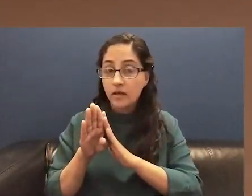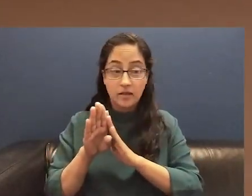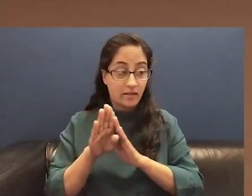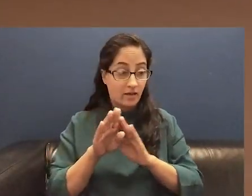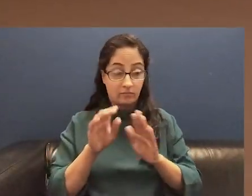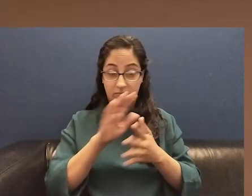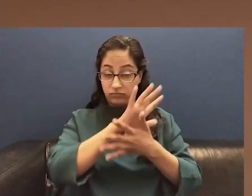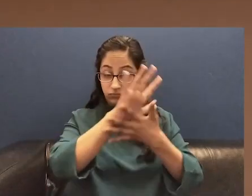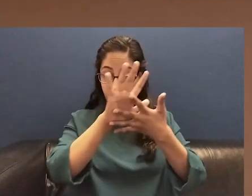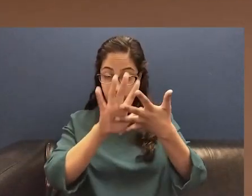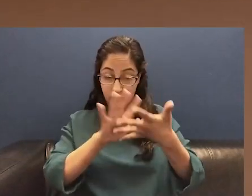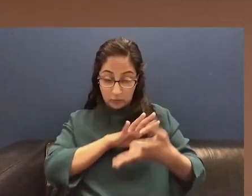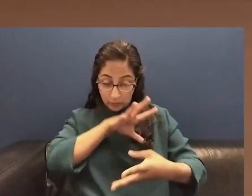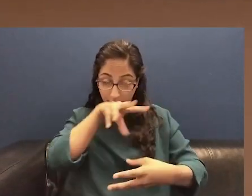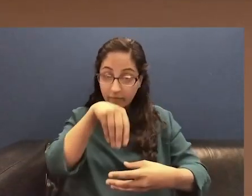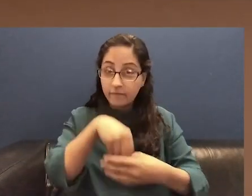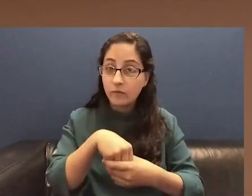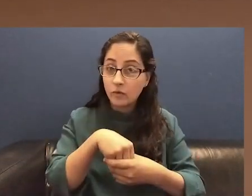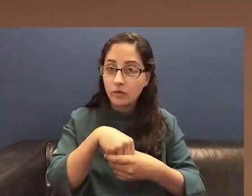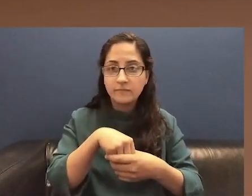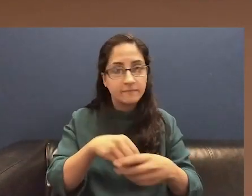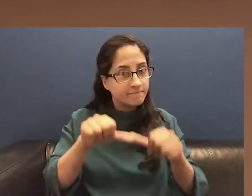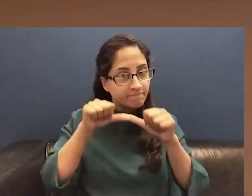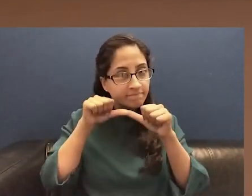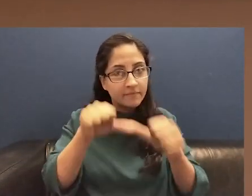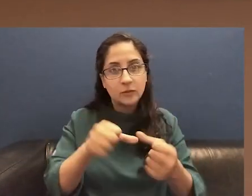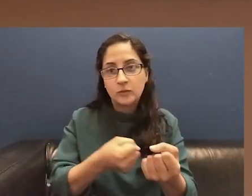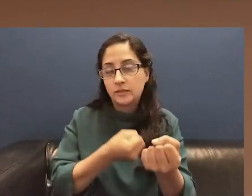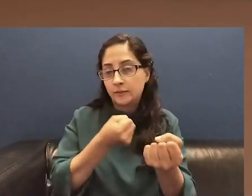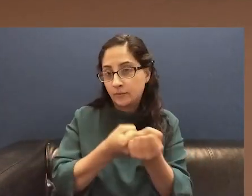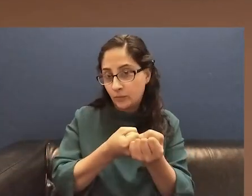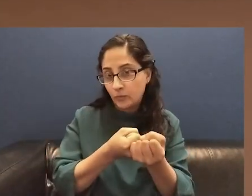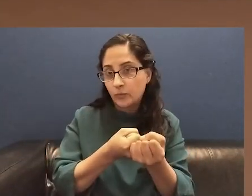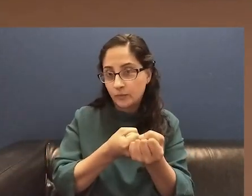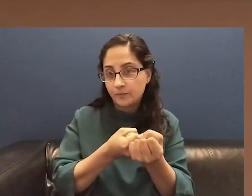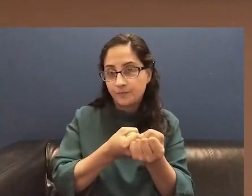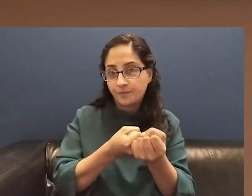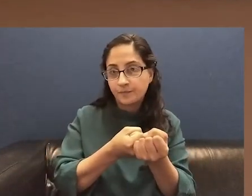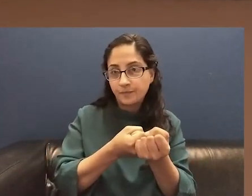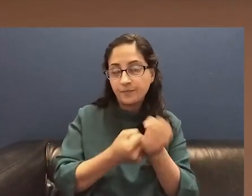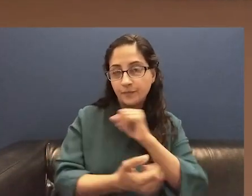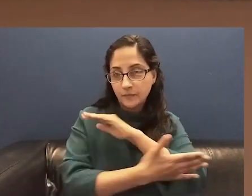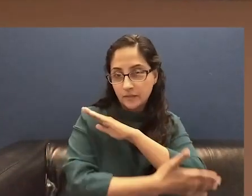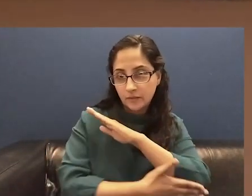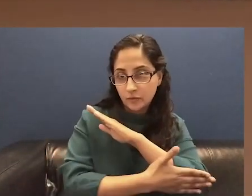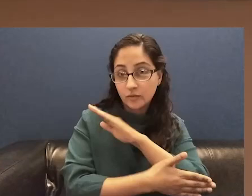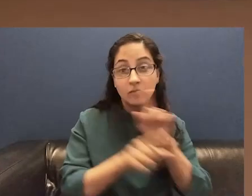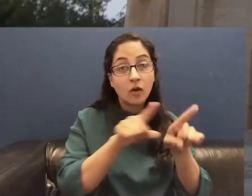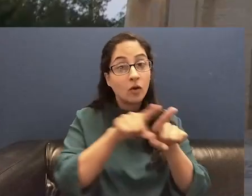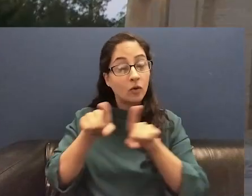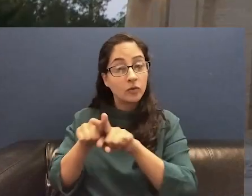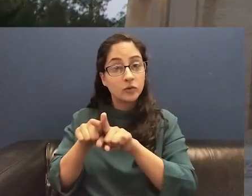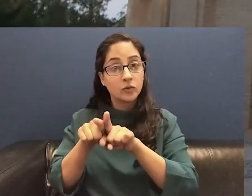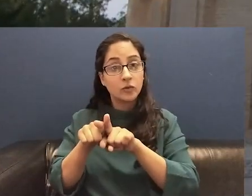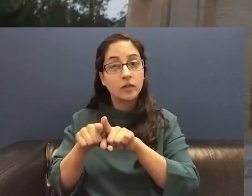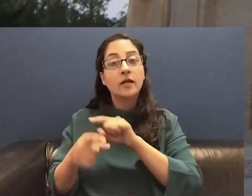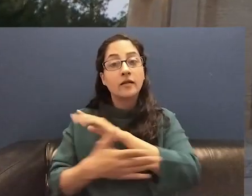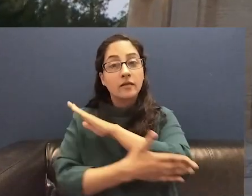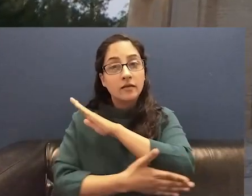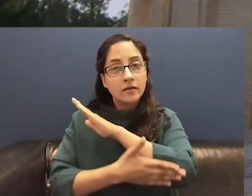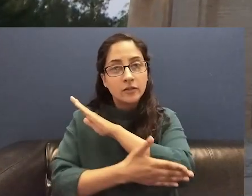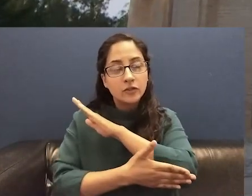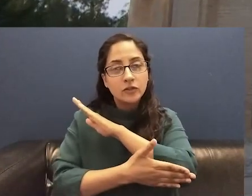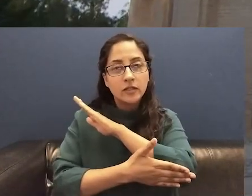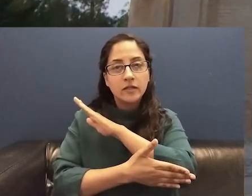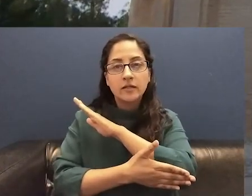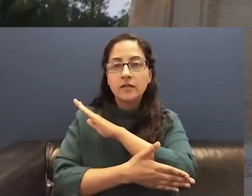in community development as an important element of the work, in restoration of the